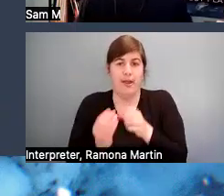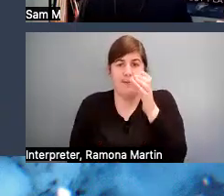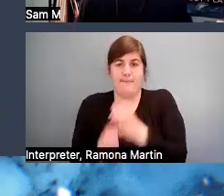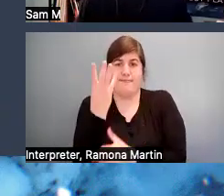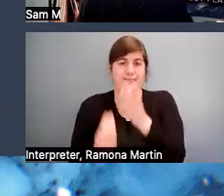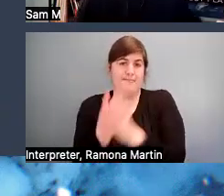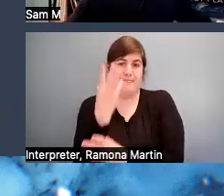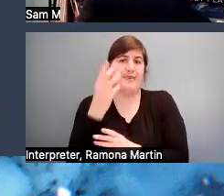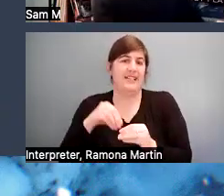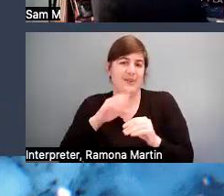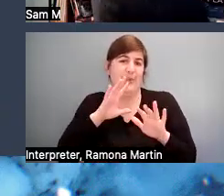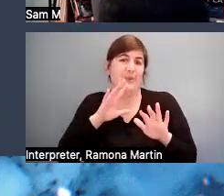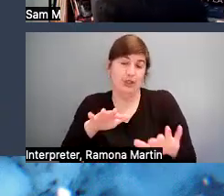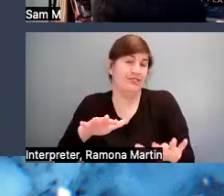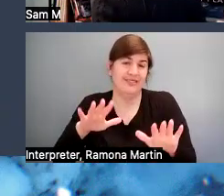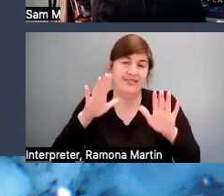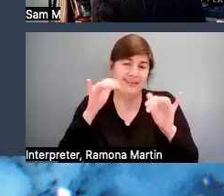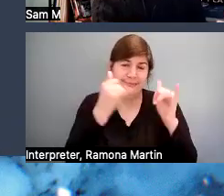quite incredible.